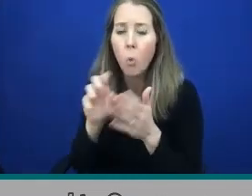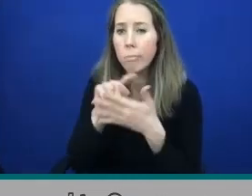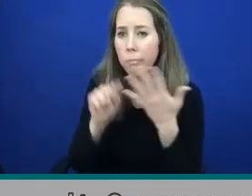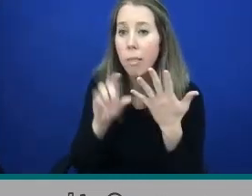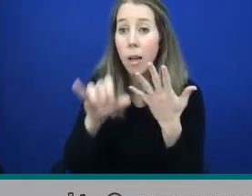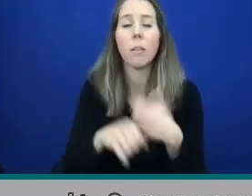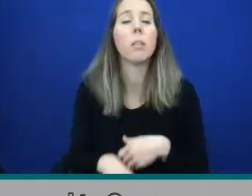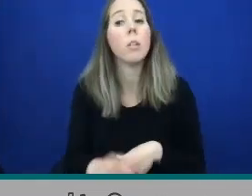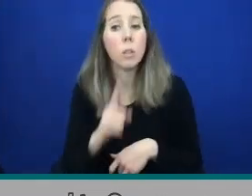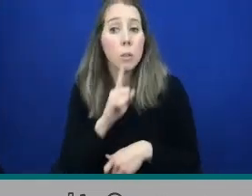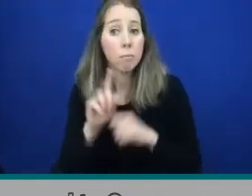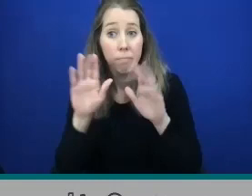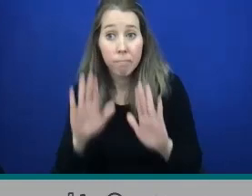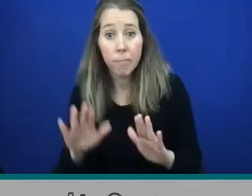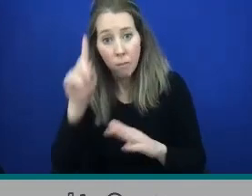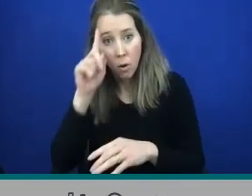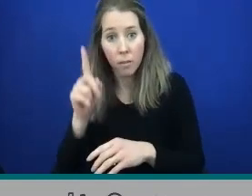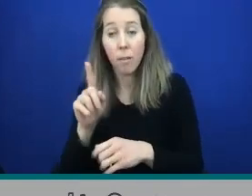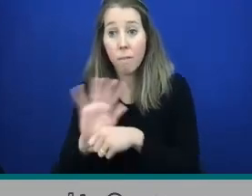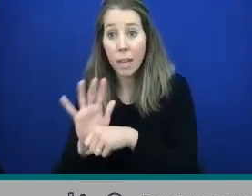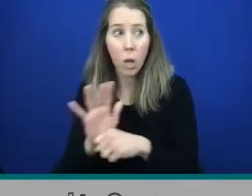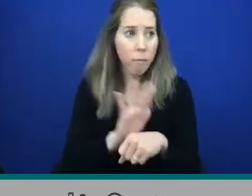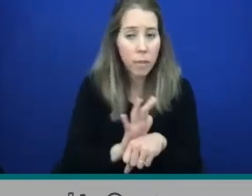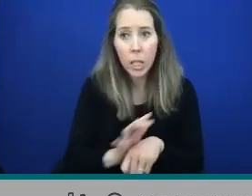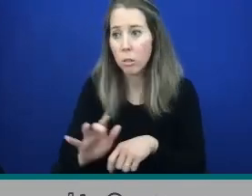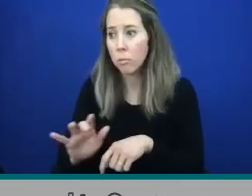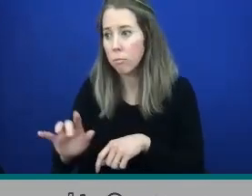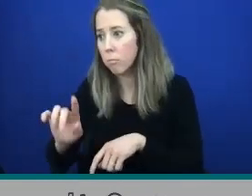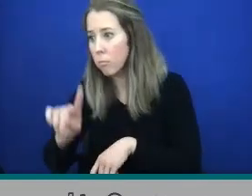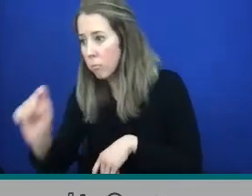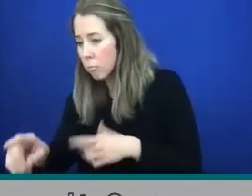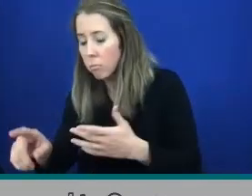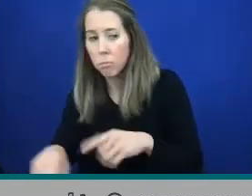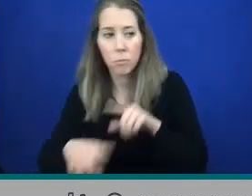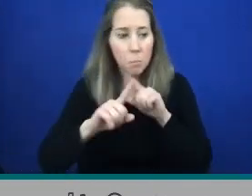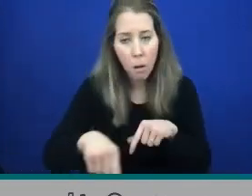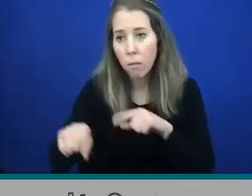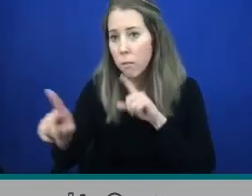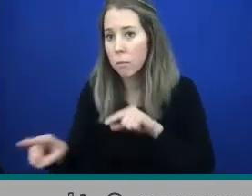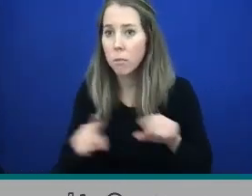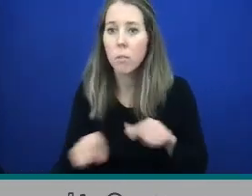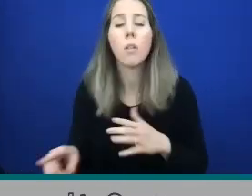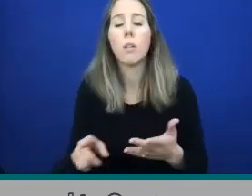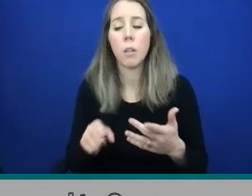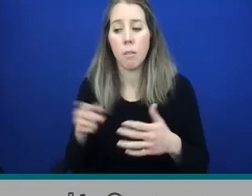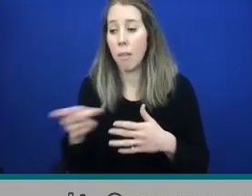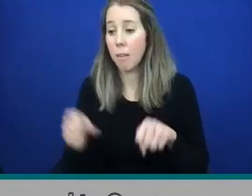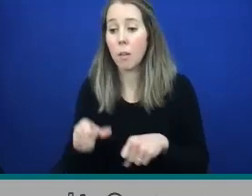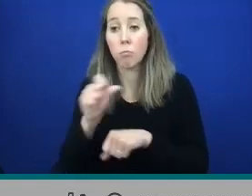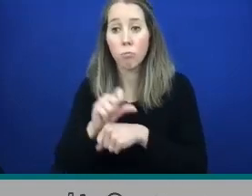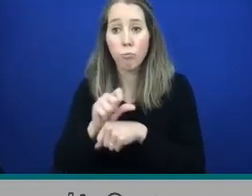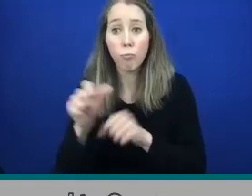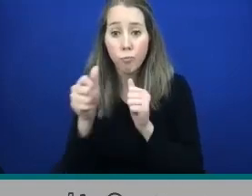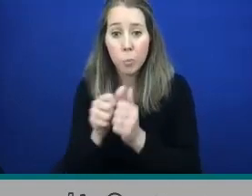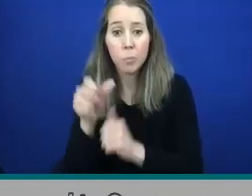it's a great way to have kind of that video on video practice side by side that you can really work with those students and have them, again, work with each other on their skill